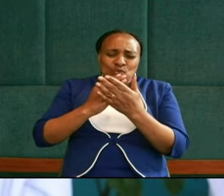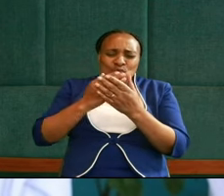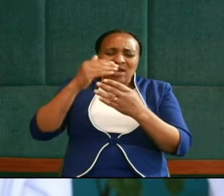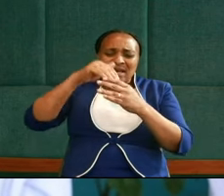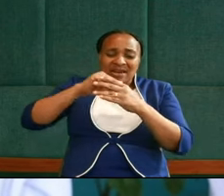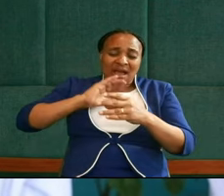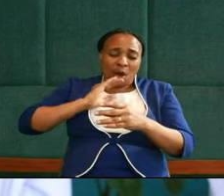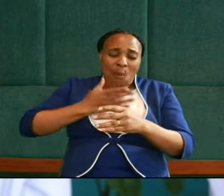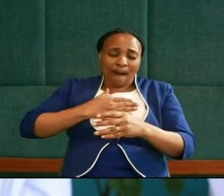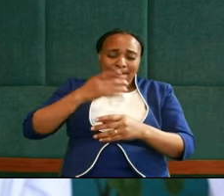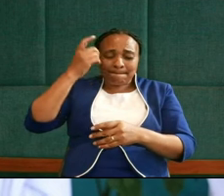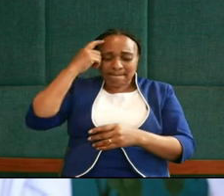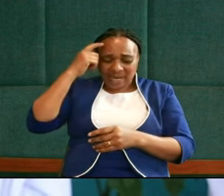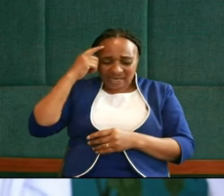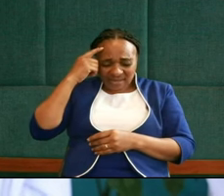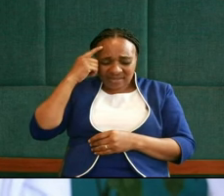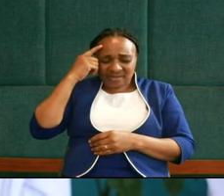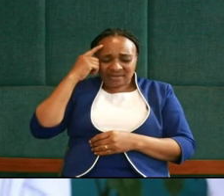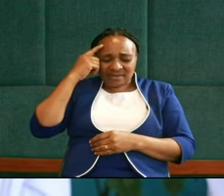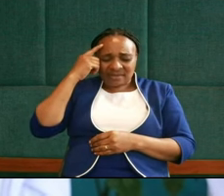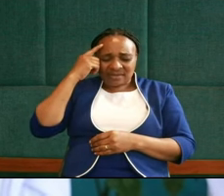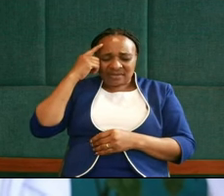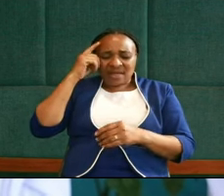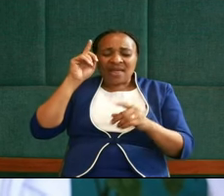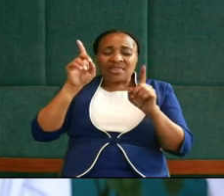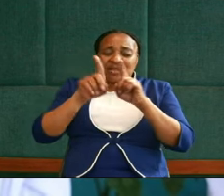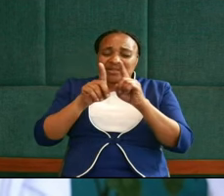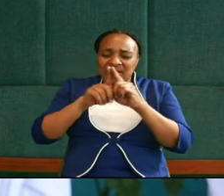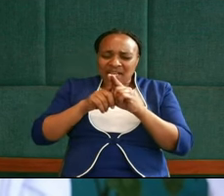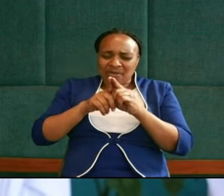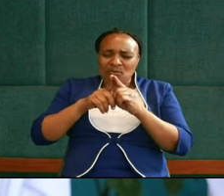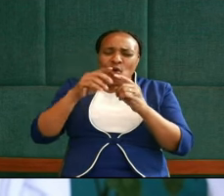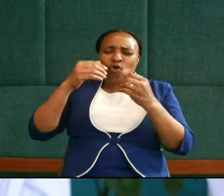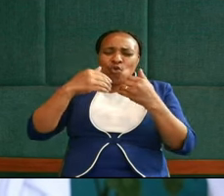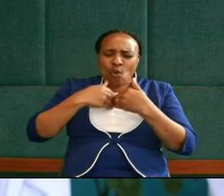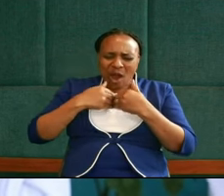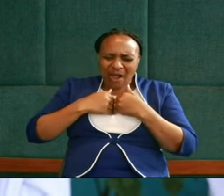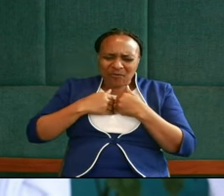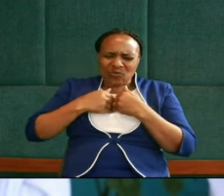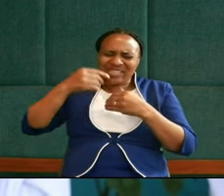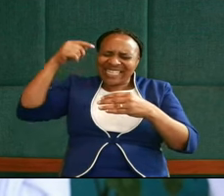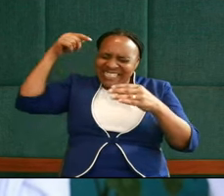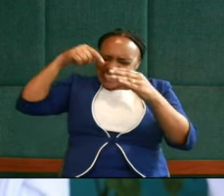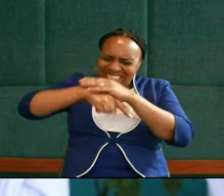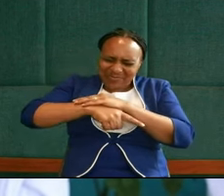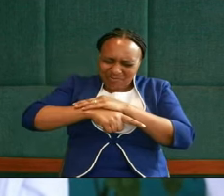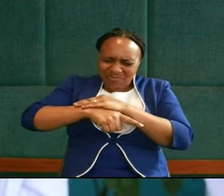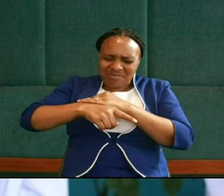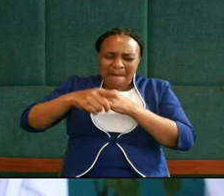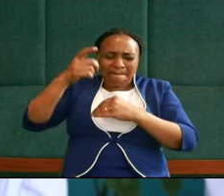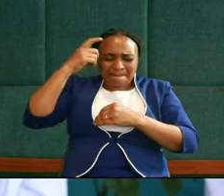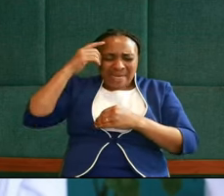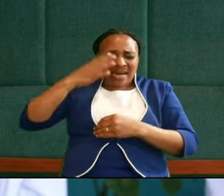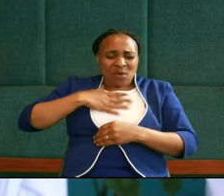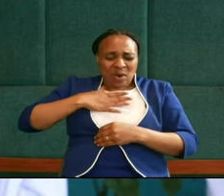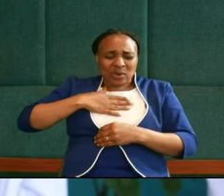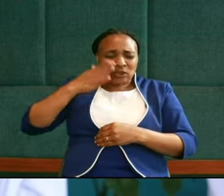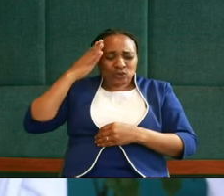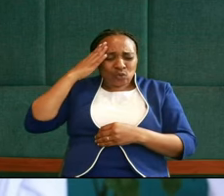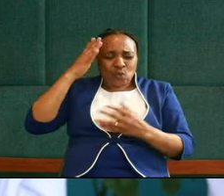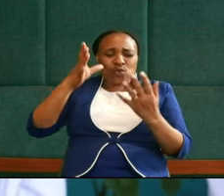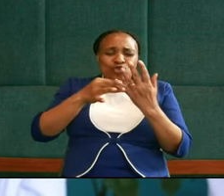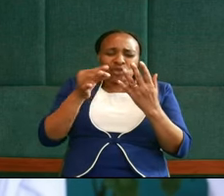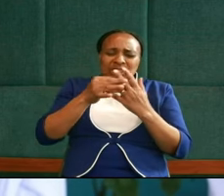You alone can read our subconscious, the deep conscious. you know what choices